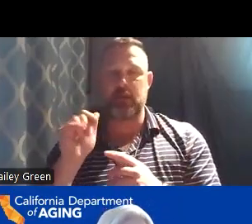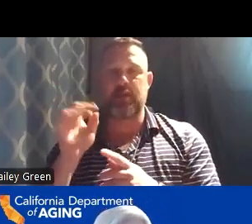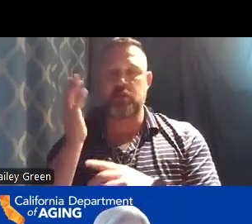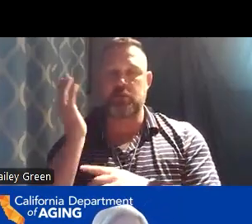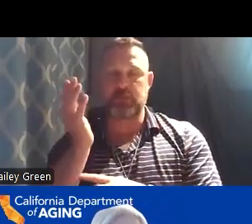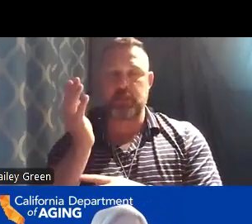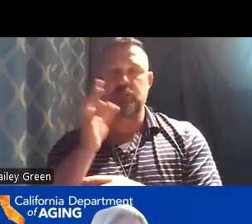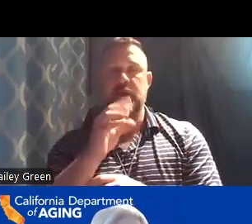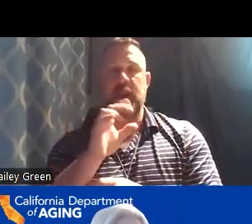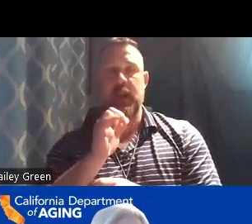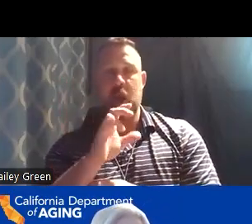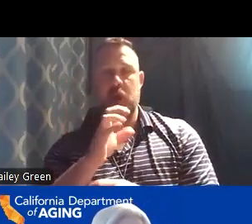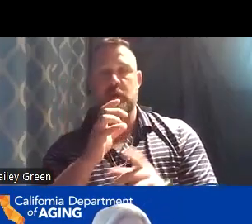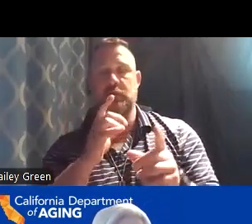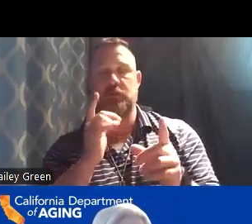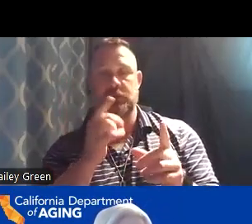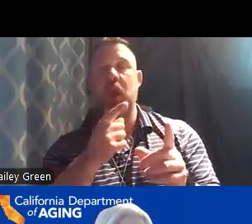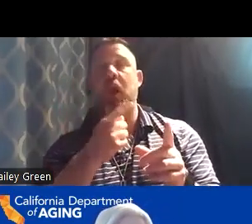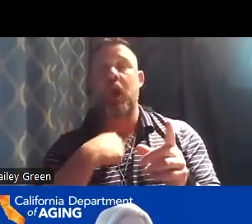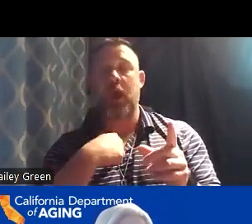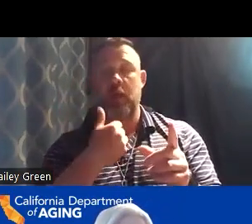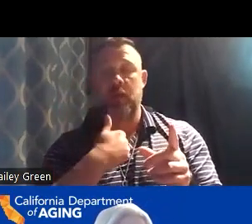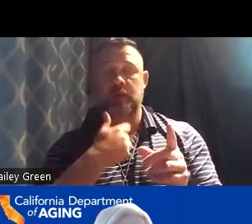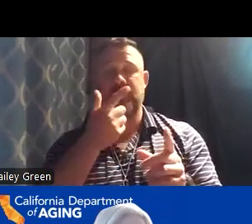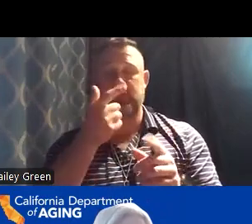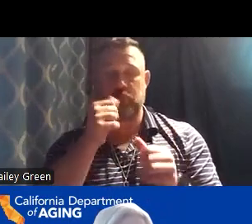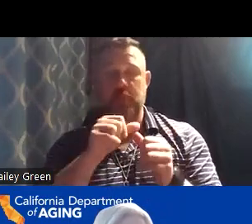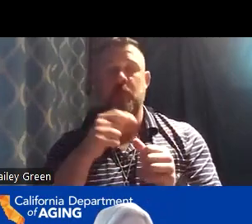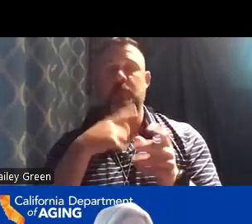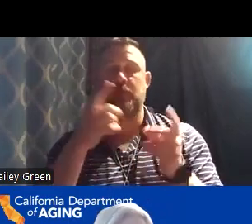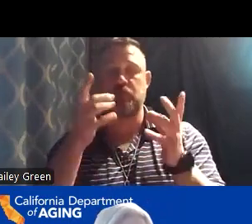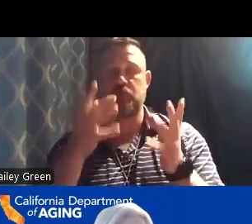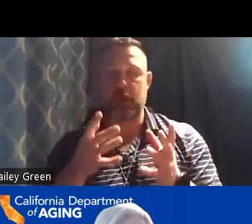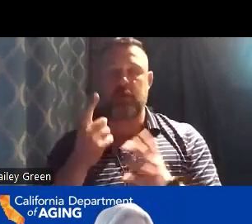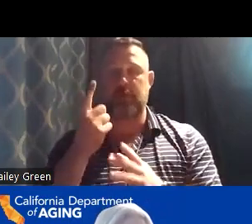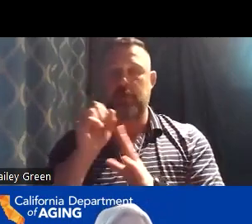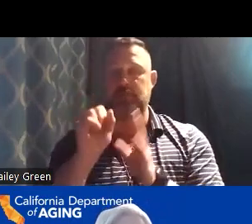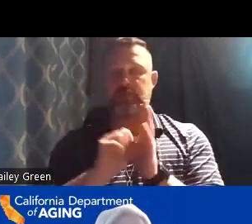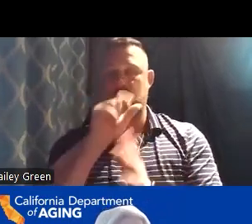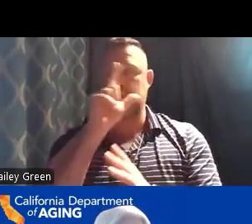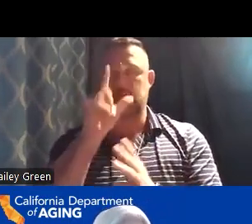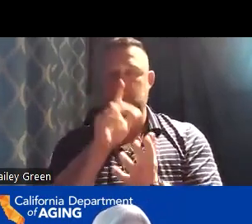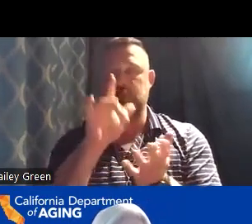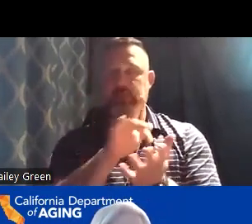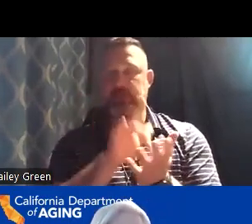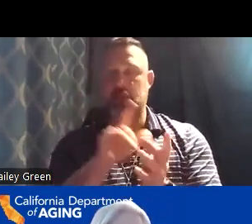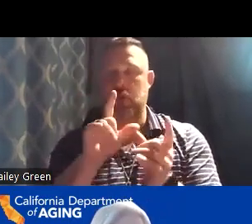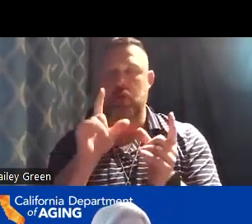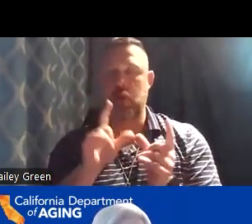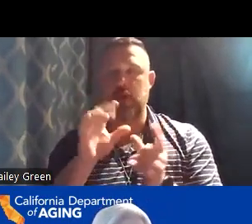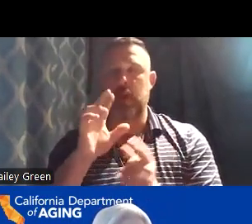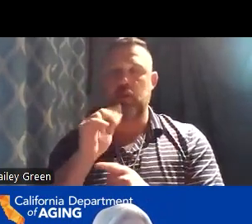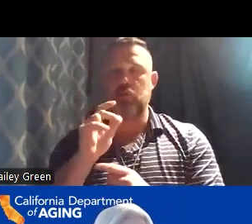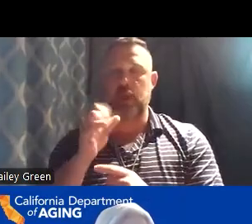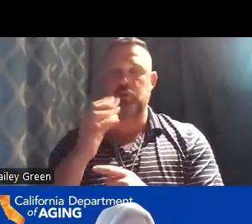and Eric Dowdy's. So I, as you may recall, am the director of one of the state Alzheimer's centers located at Rancho Los